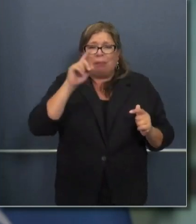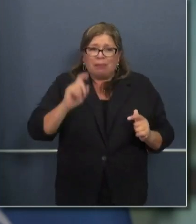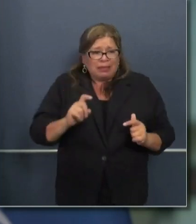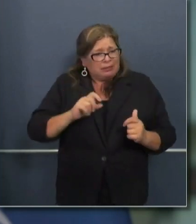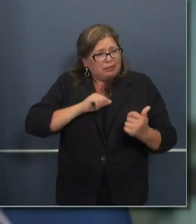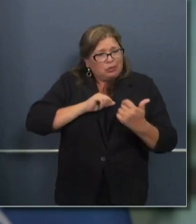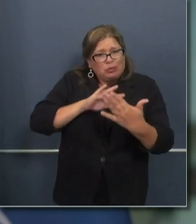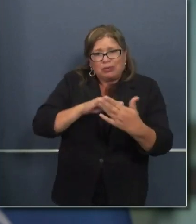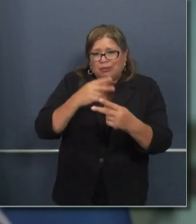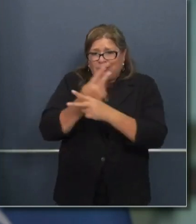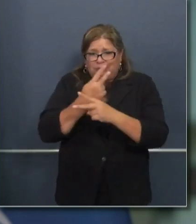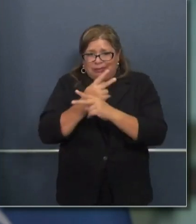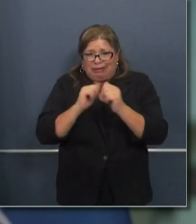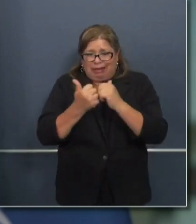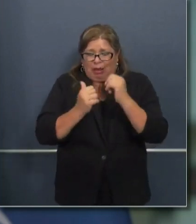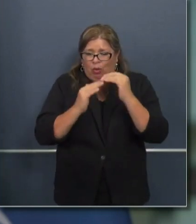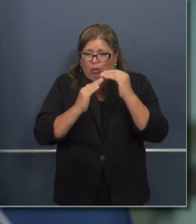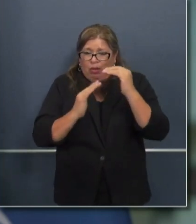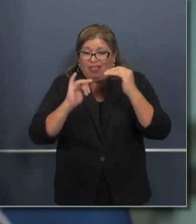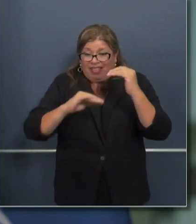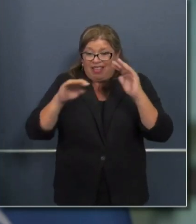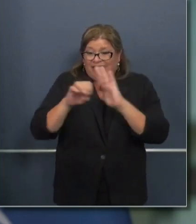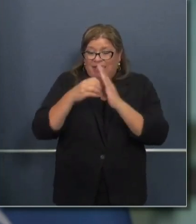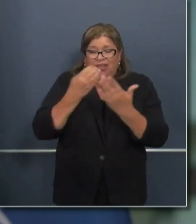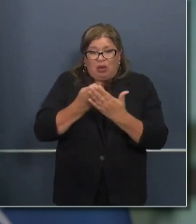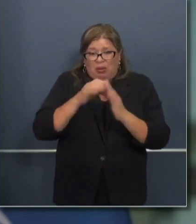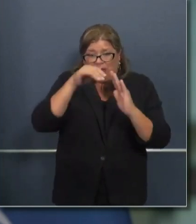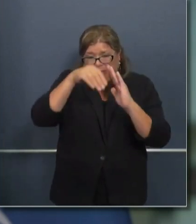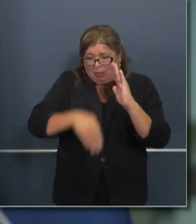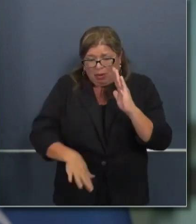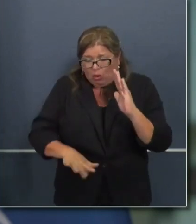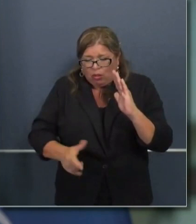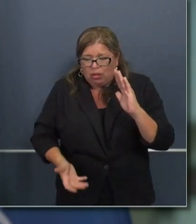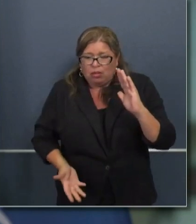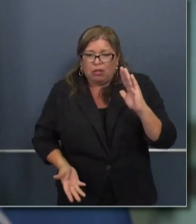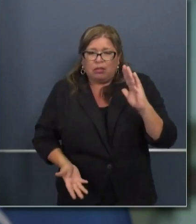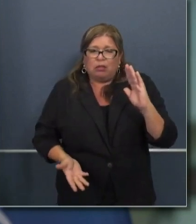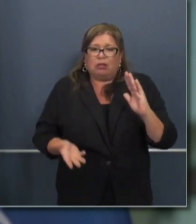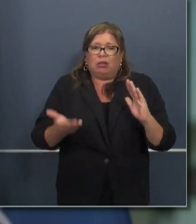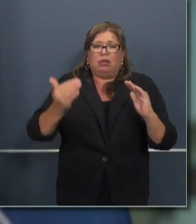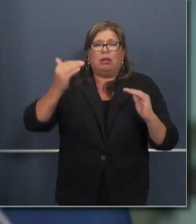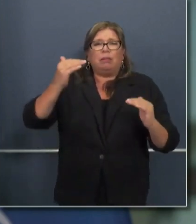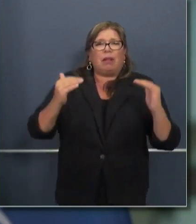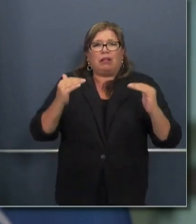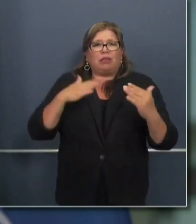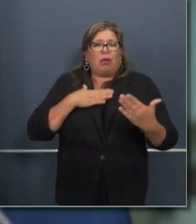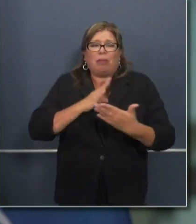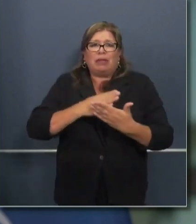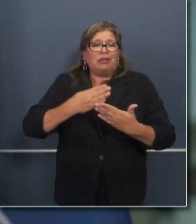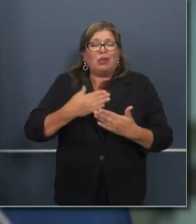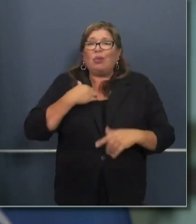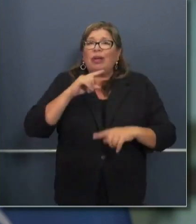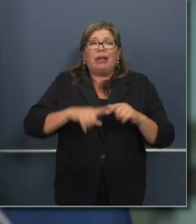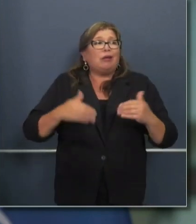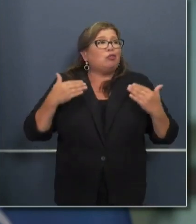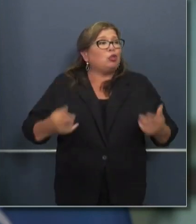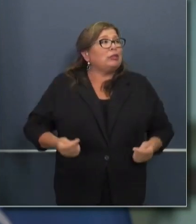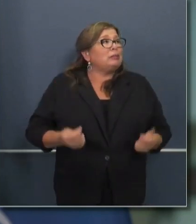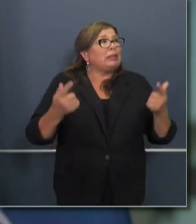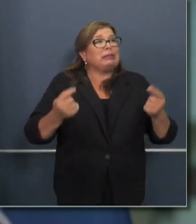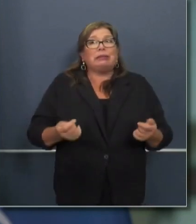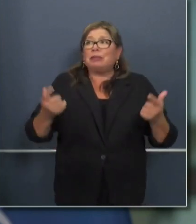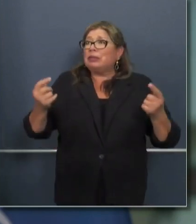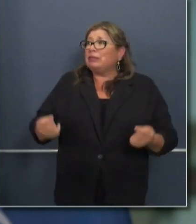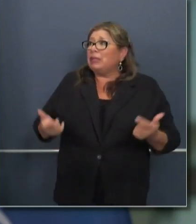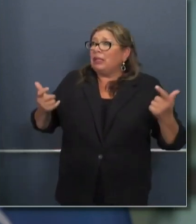provisions on state leadership. We have a legal obligation to balance our budgets. We can't do what the federal